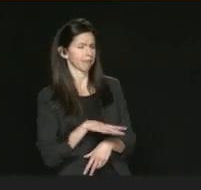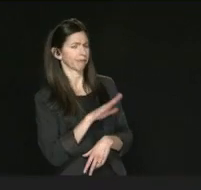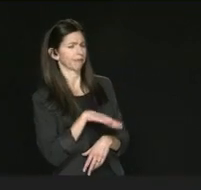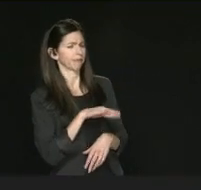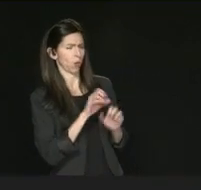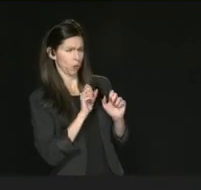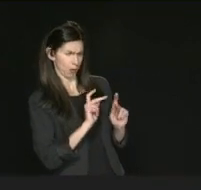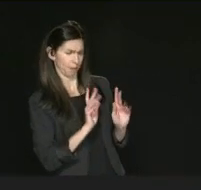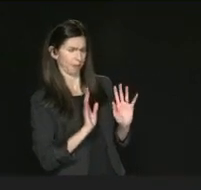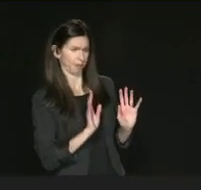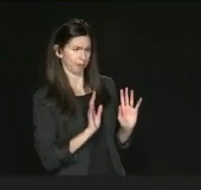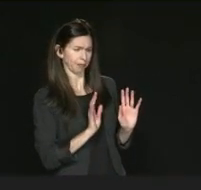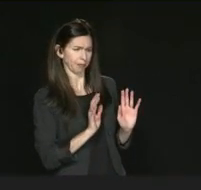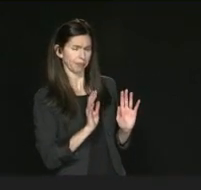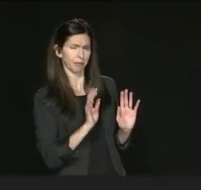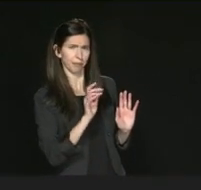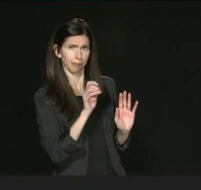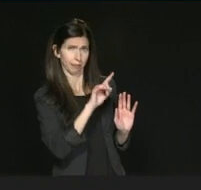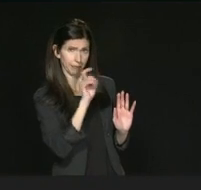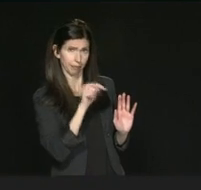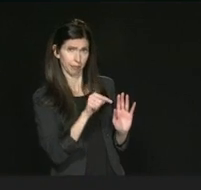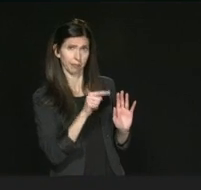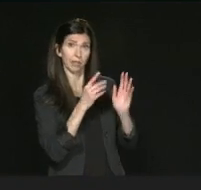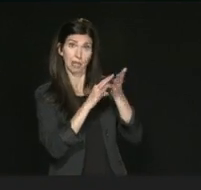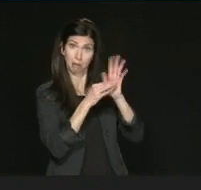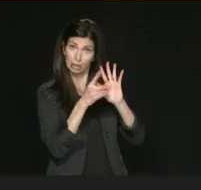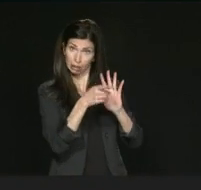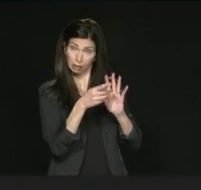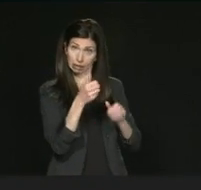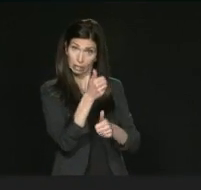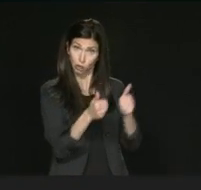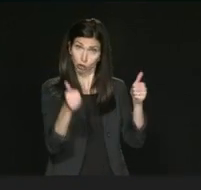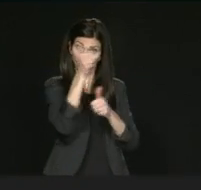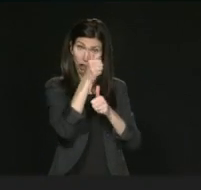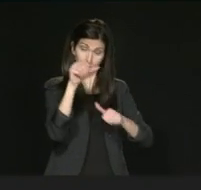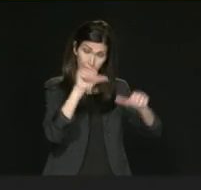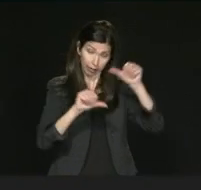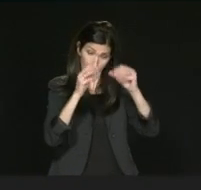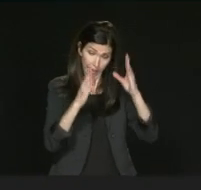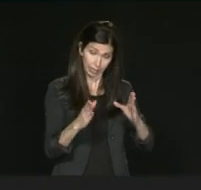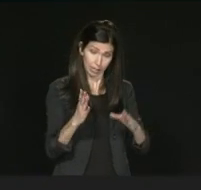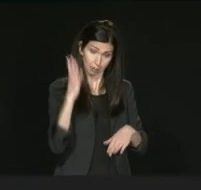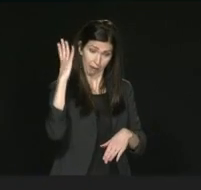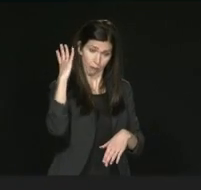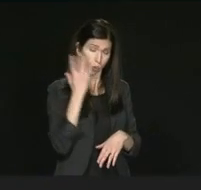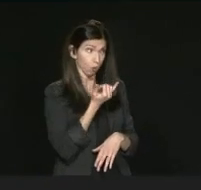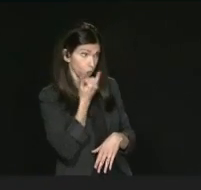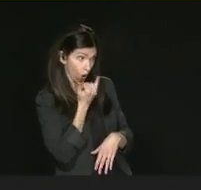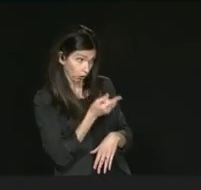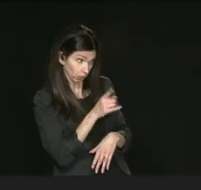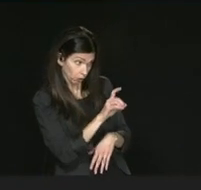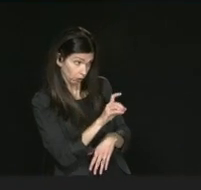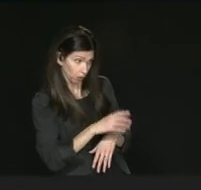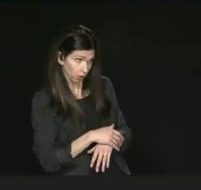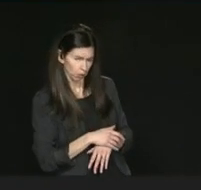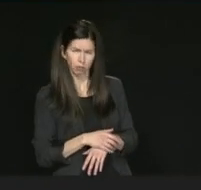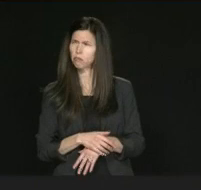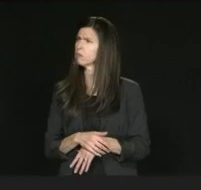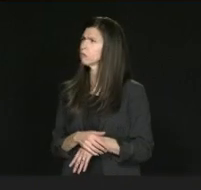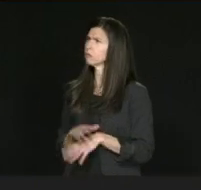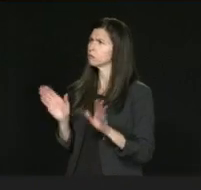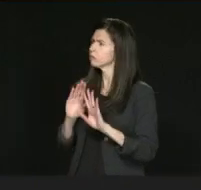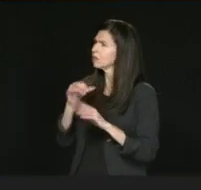the chief scientist was wrong to say that? I'm sorry, I didn't understand your question. Well, what I'm understanding from what you said is that what